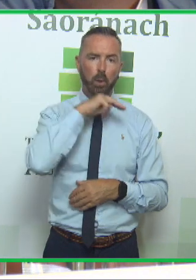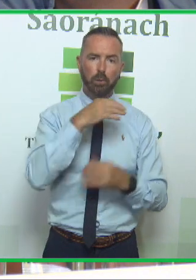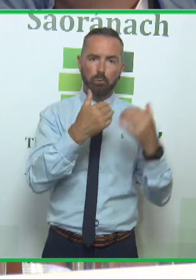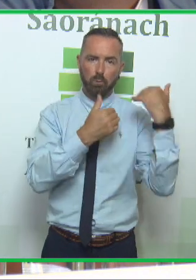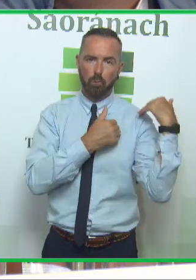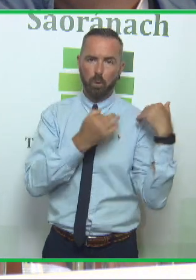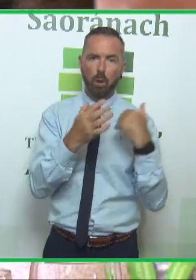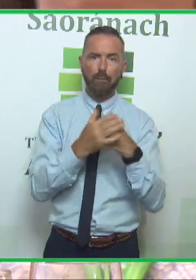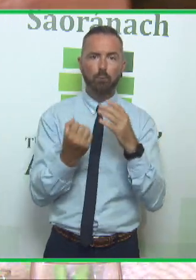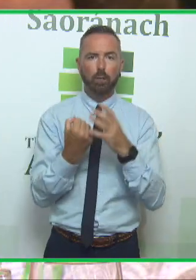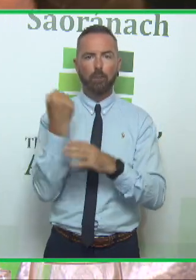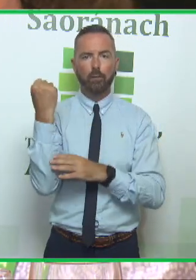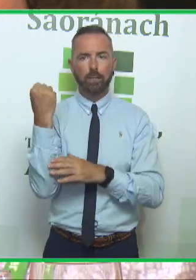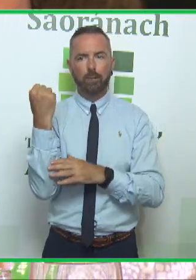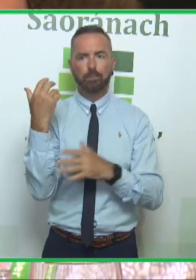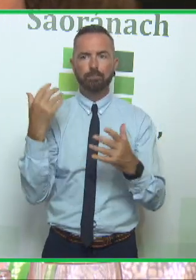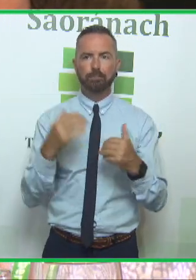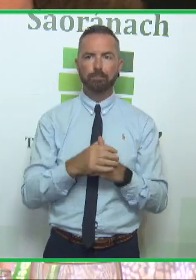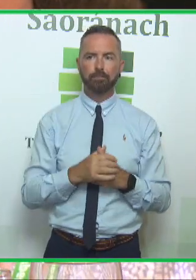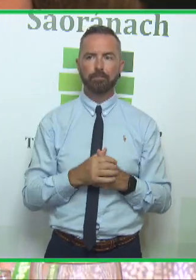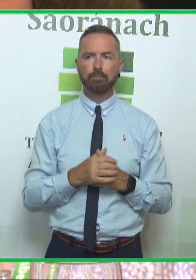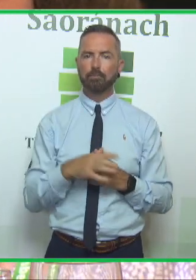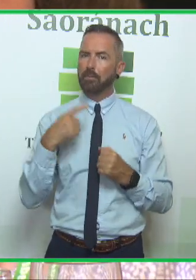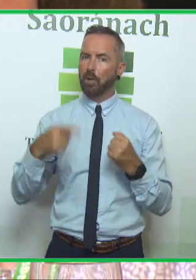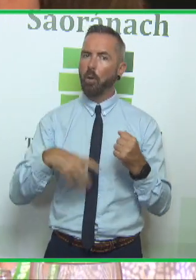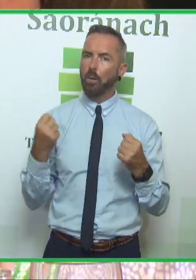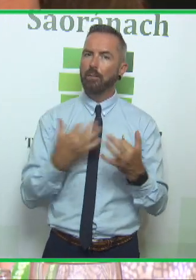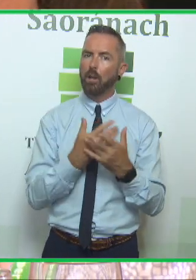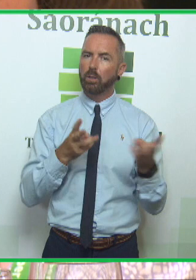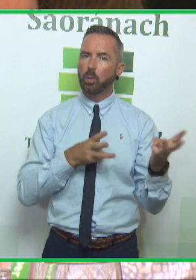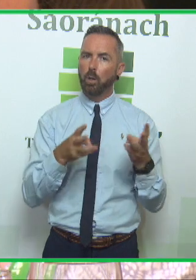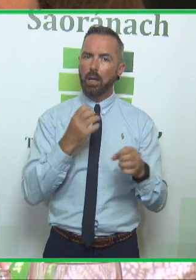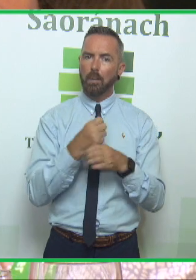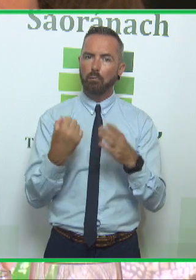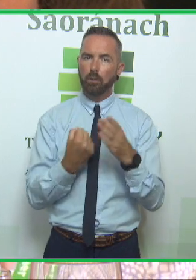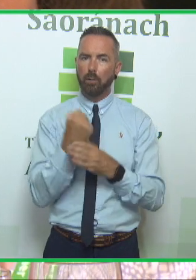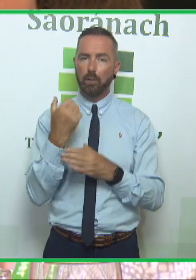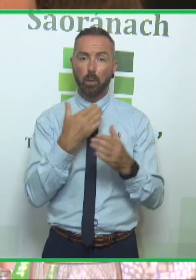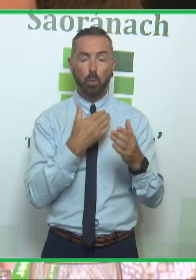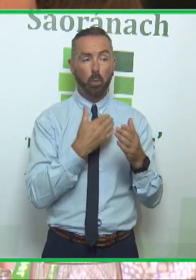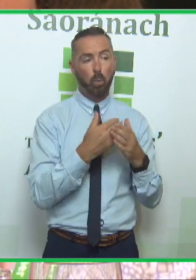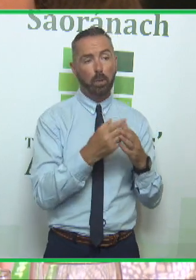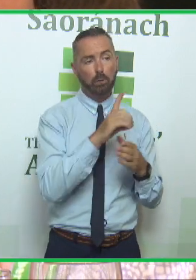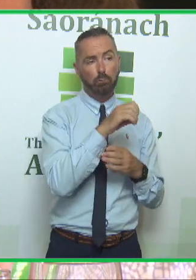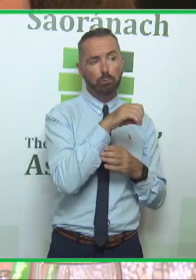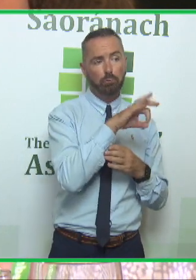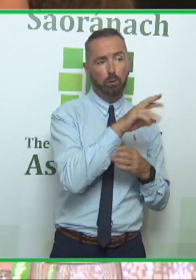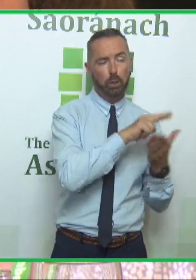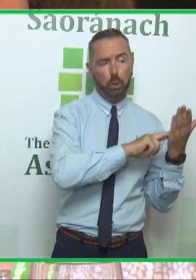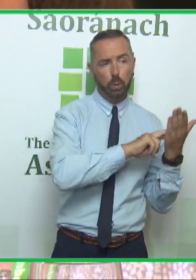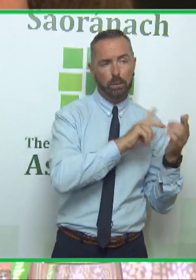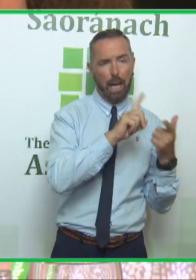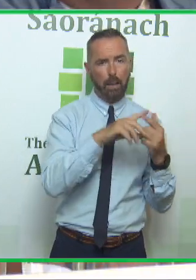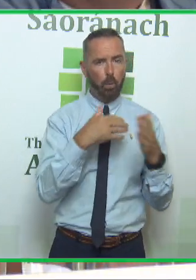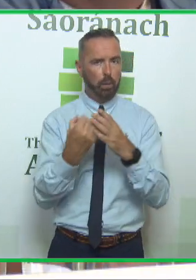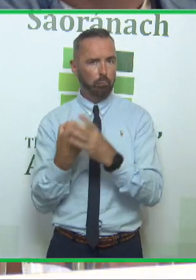of recovery. So globally there's been a lot of work looking at that. What is drug use and what is drug use recovery? What's that mean? So again, there's presentations in